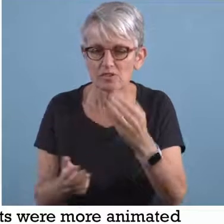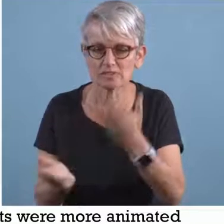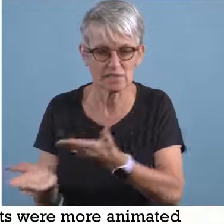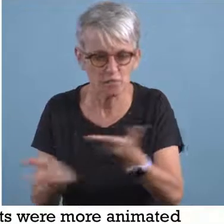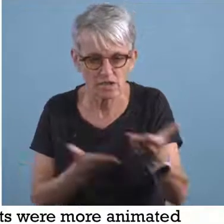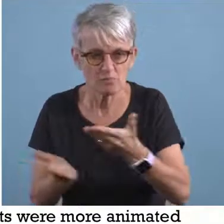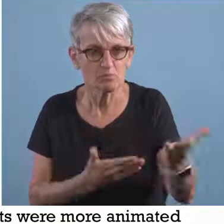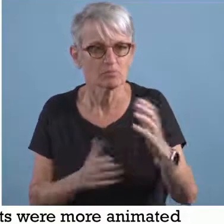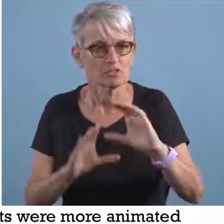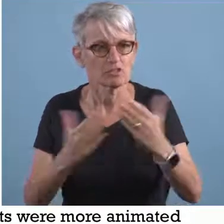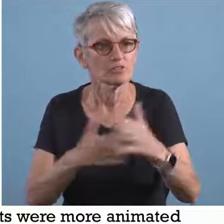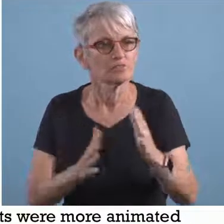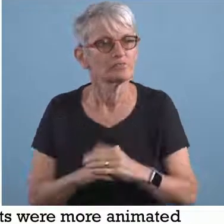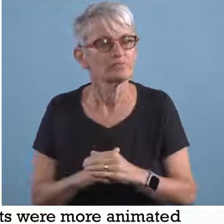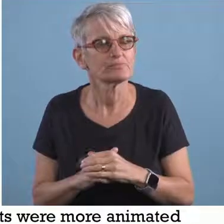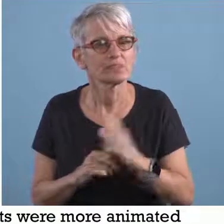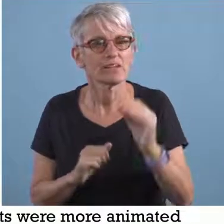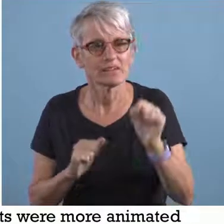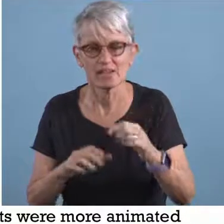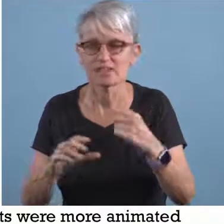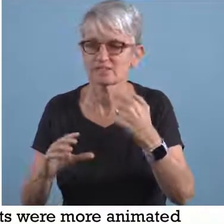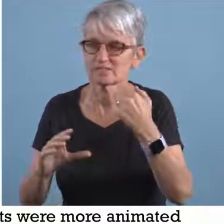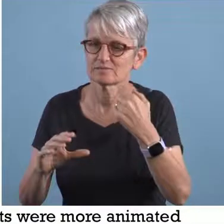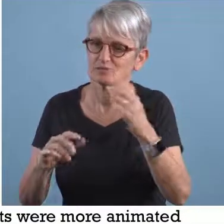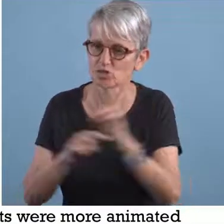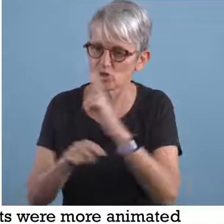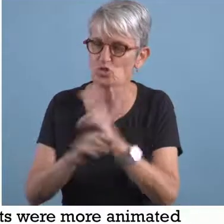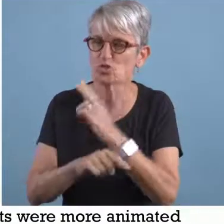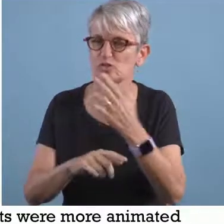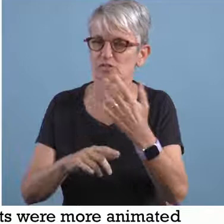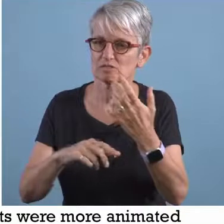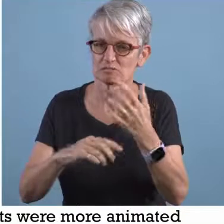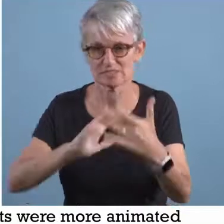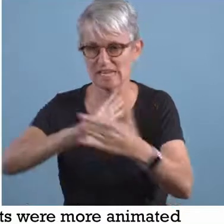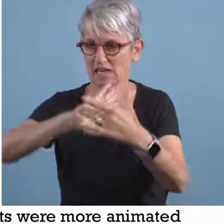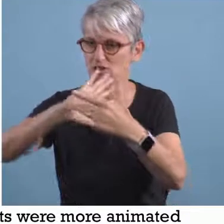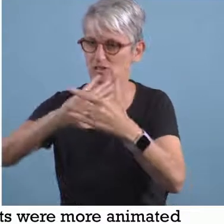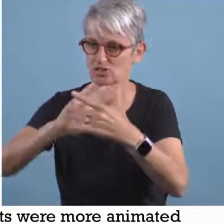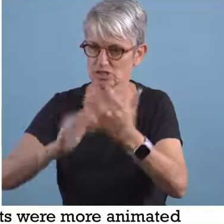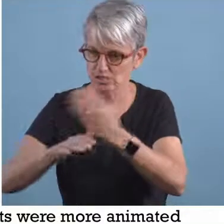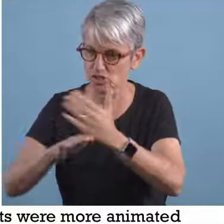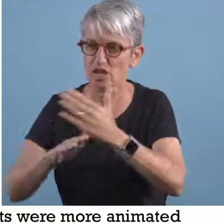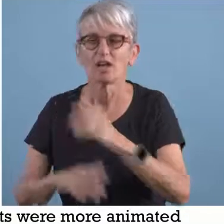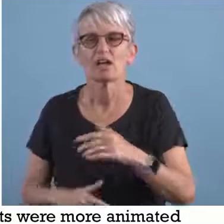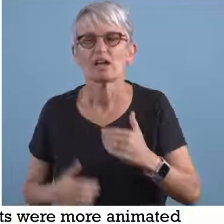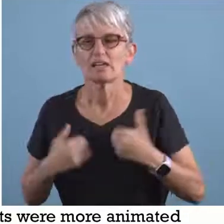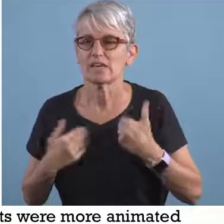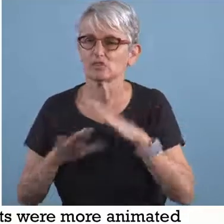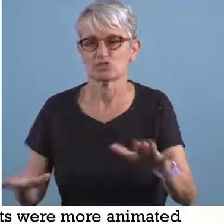classroom. And they can get those electronically and share them electronically. And that's so appealing to young kids these days.